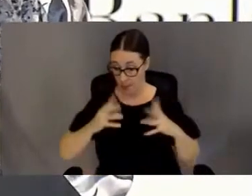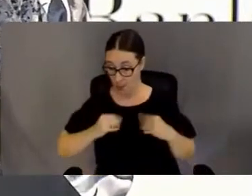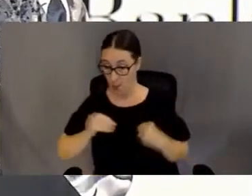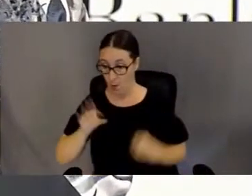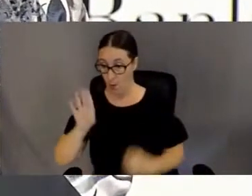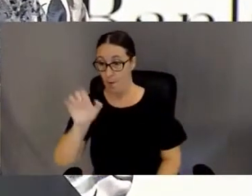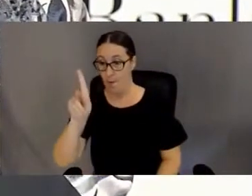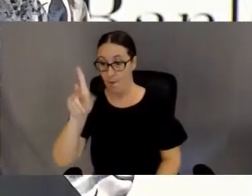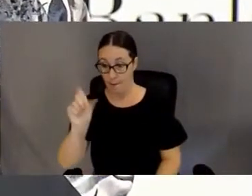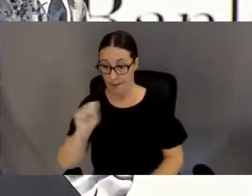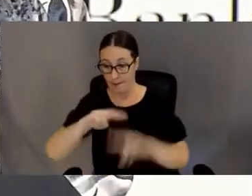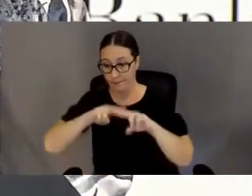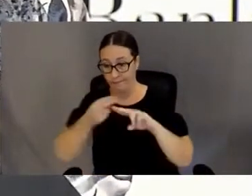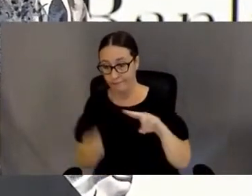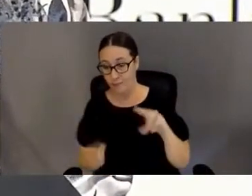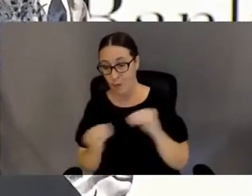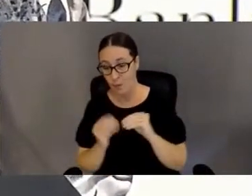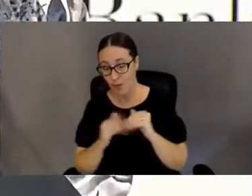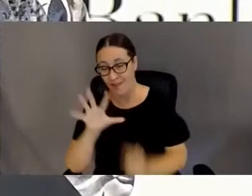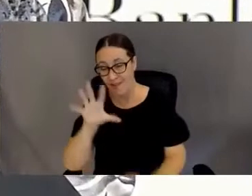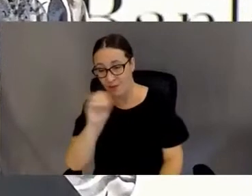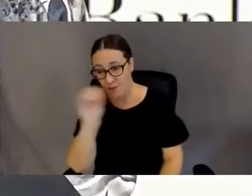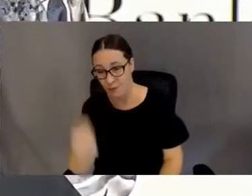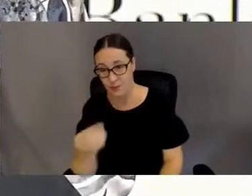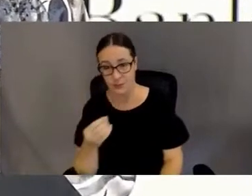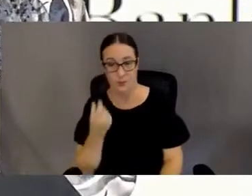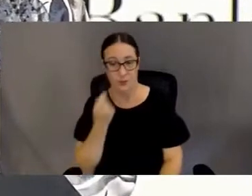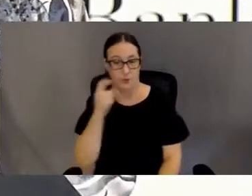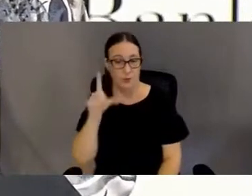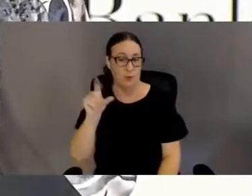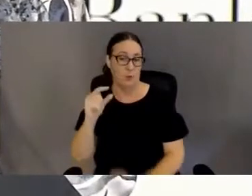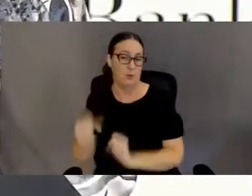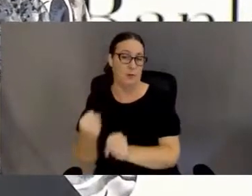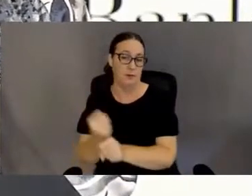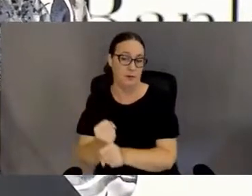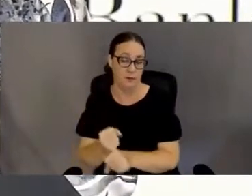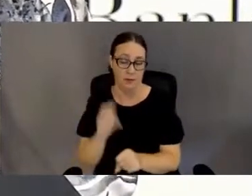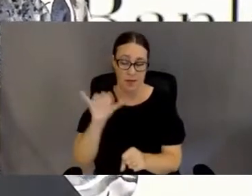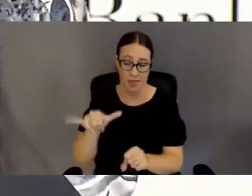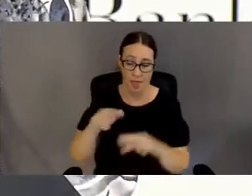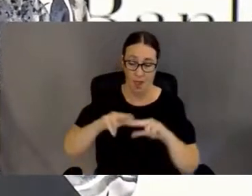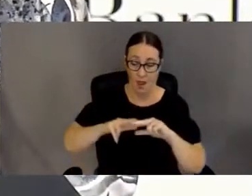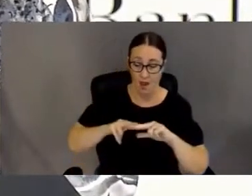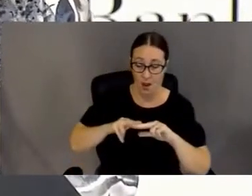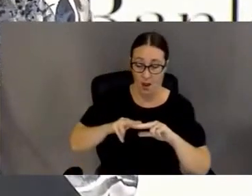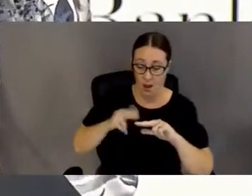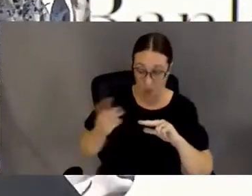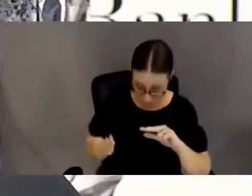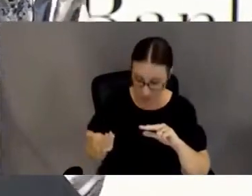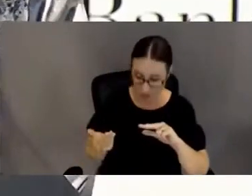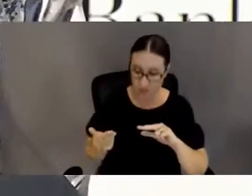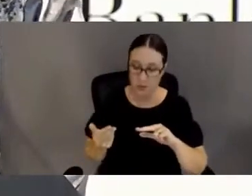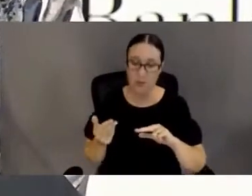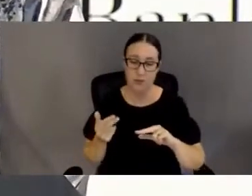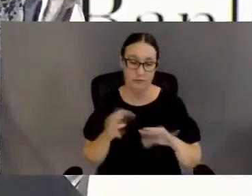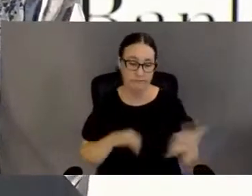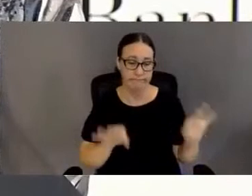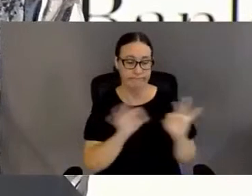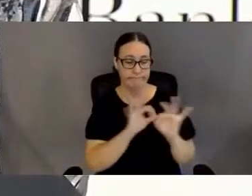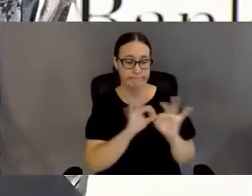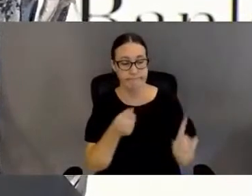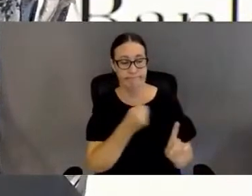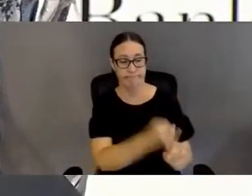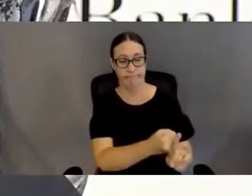by more than 50% over the last 2 decades. This decline, in turn, has significantly reduced